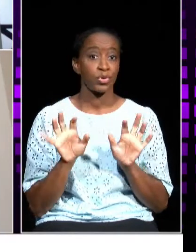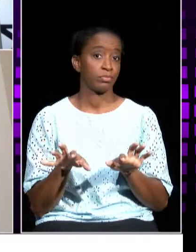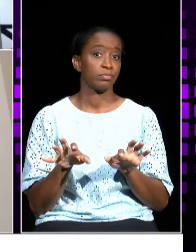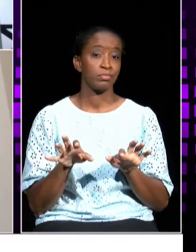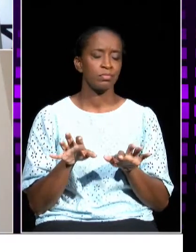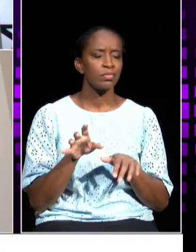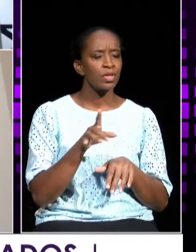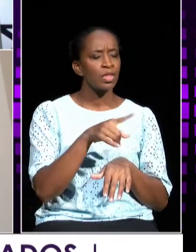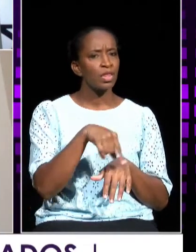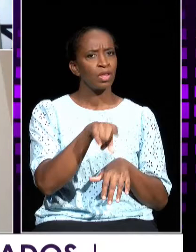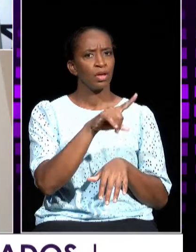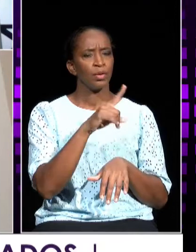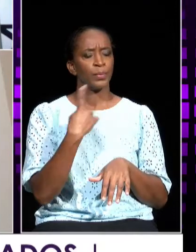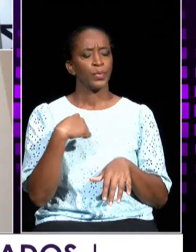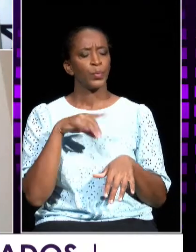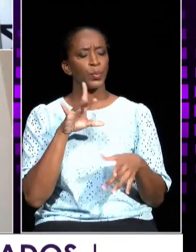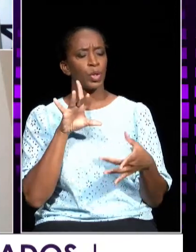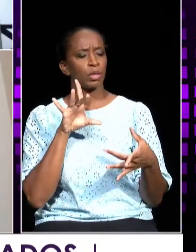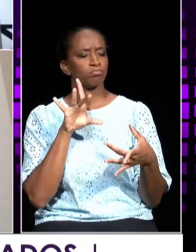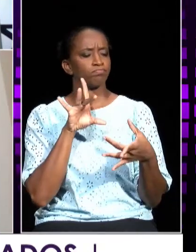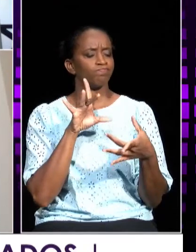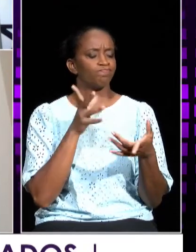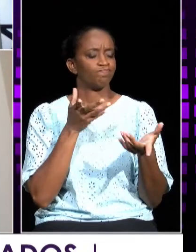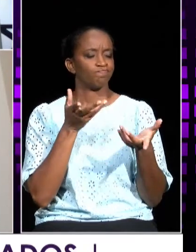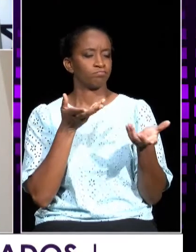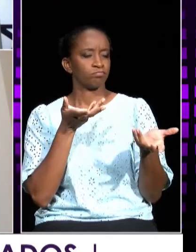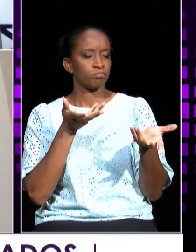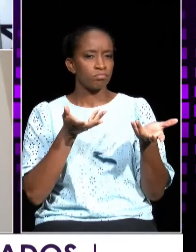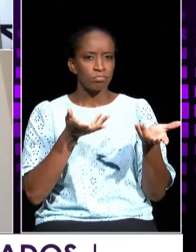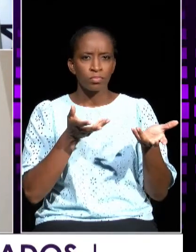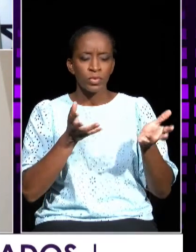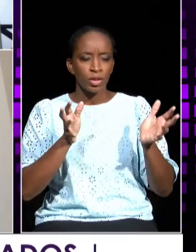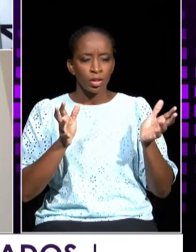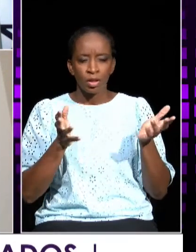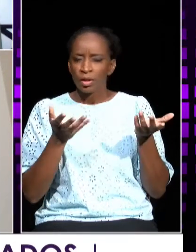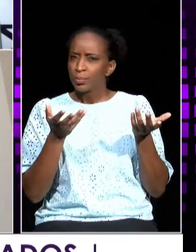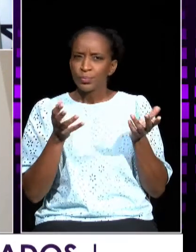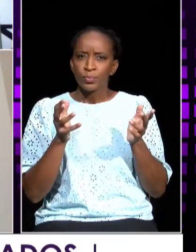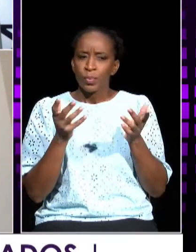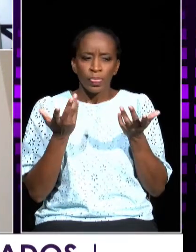young persons to help them to get back or to put them on the right track?